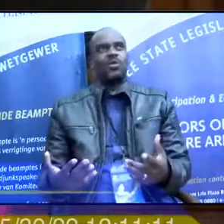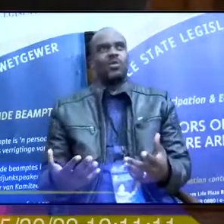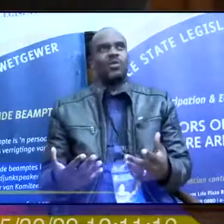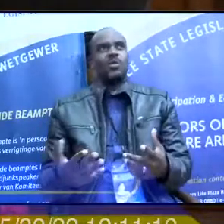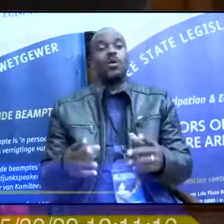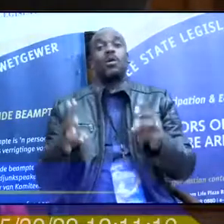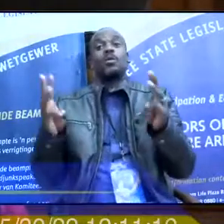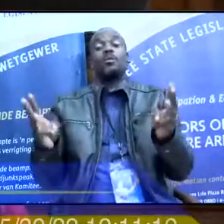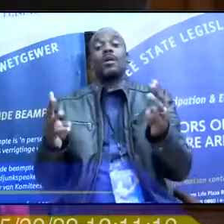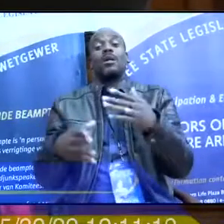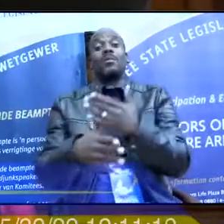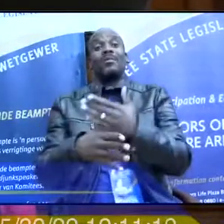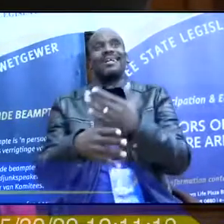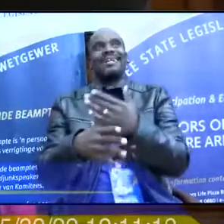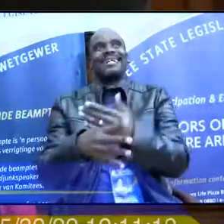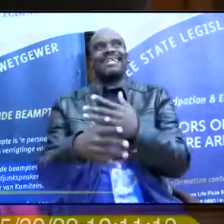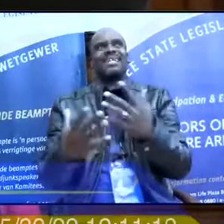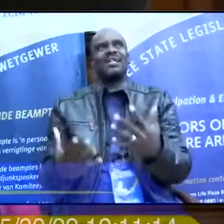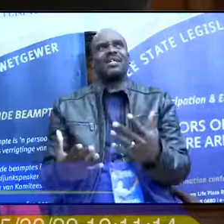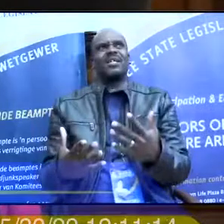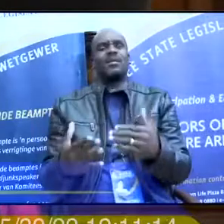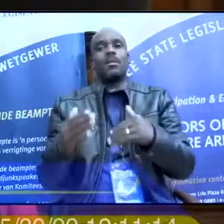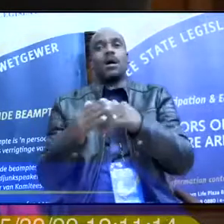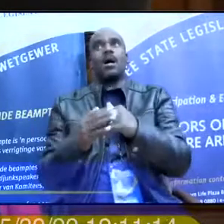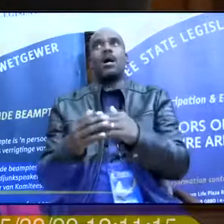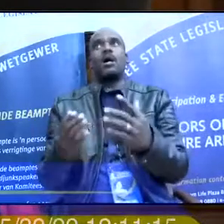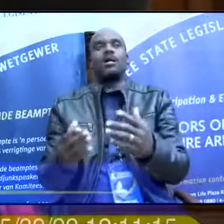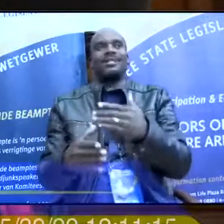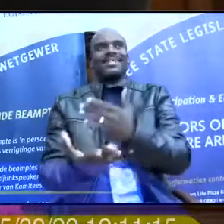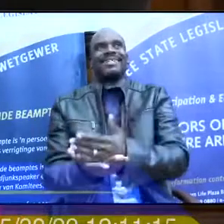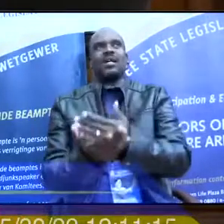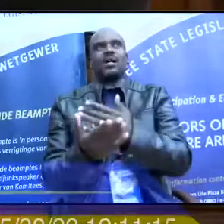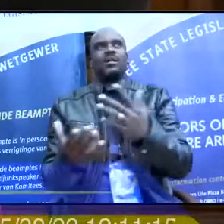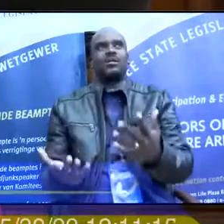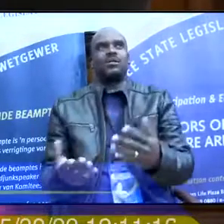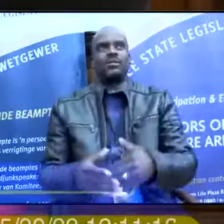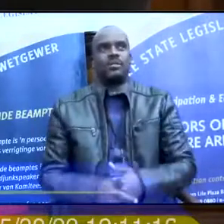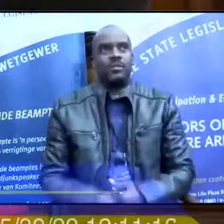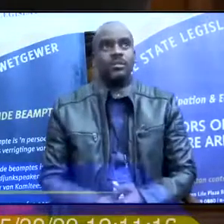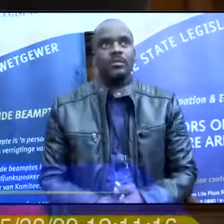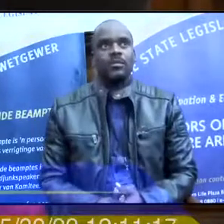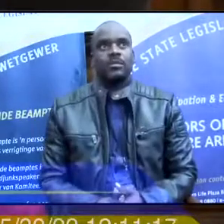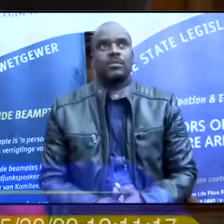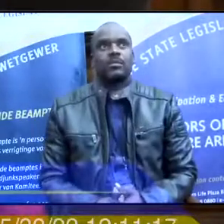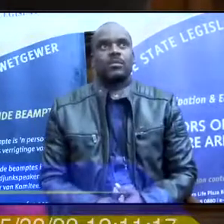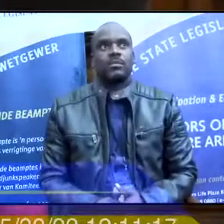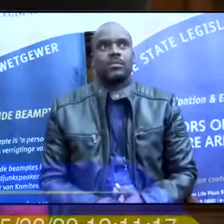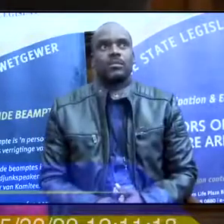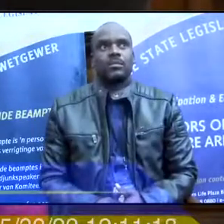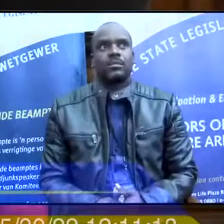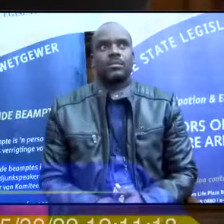money without working for it they want to work so that they can make their own living